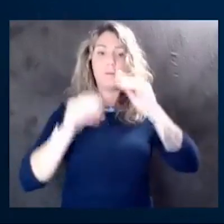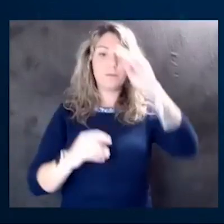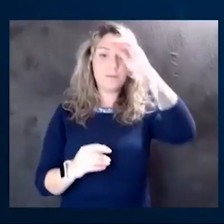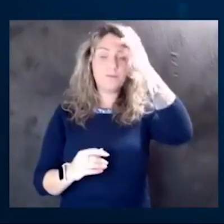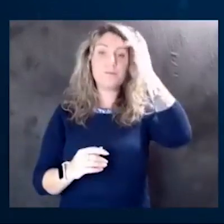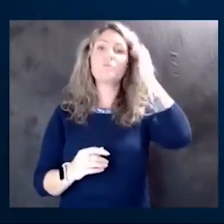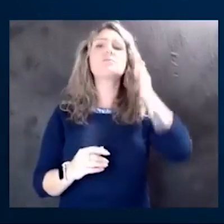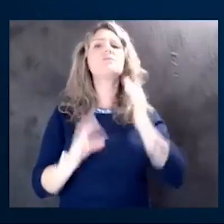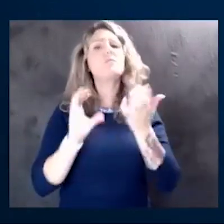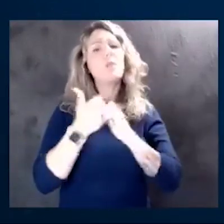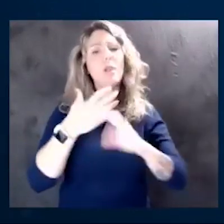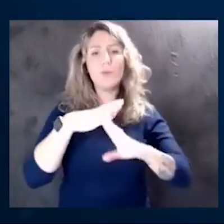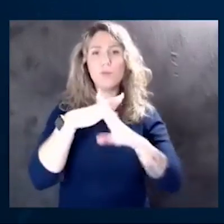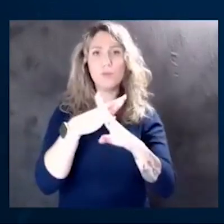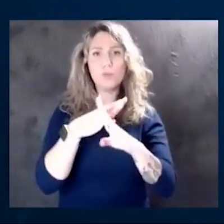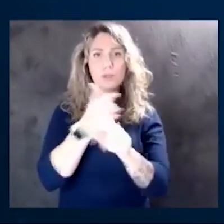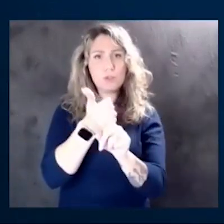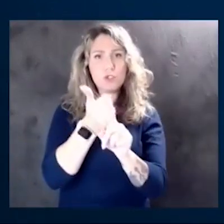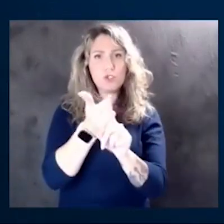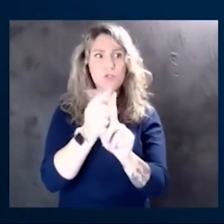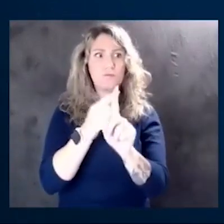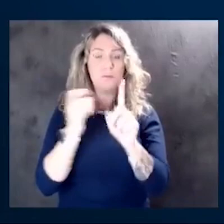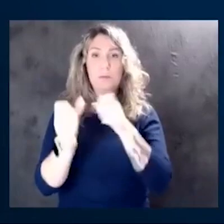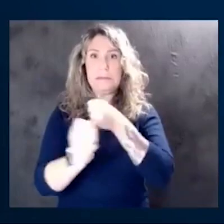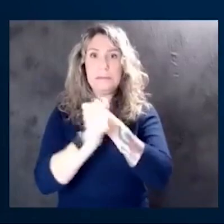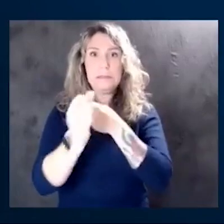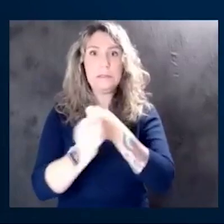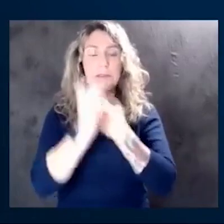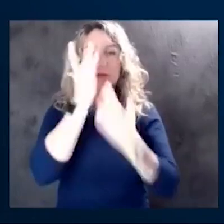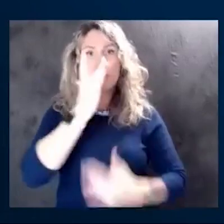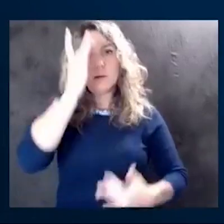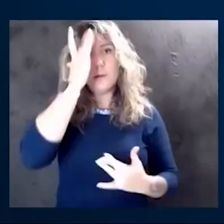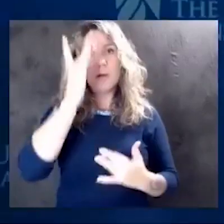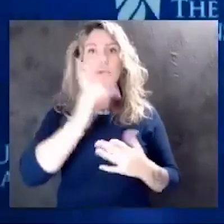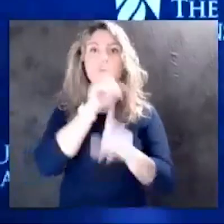from something so dangerous? And the answer is that the rules of